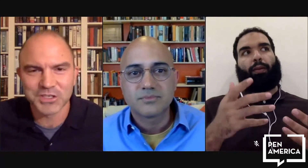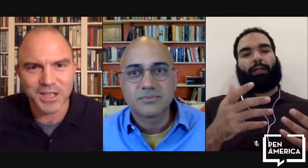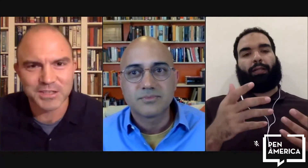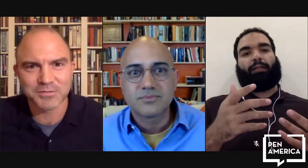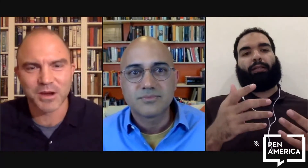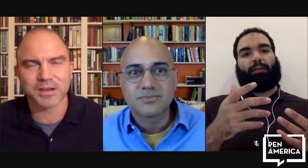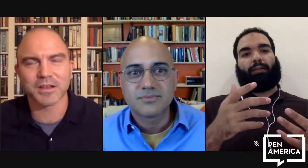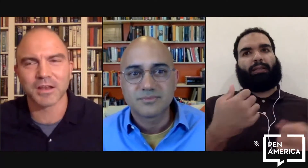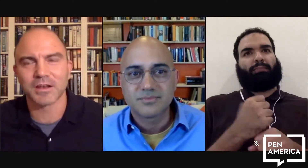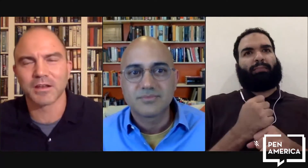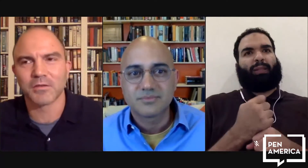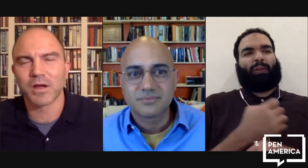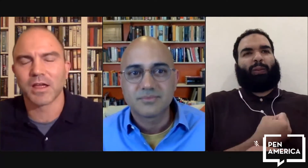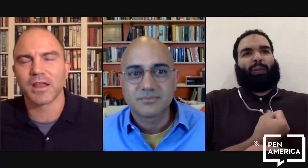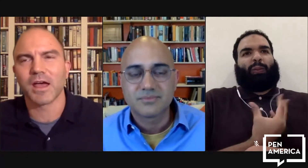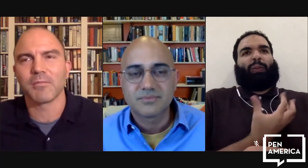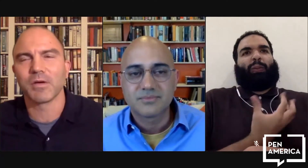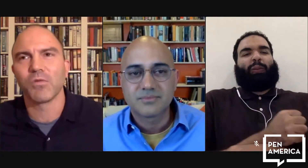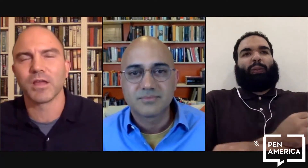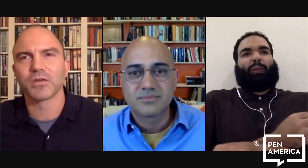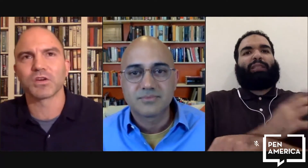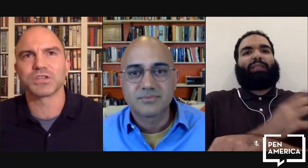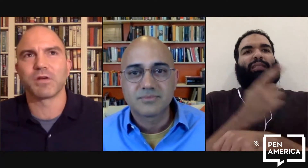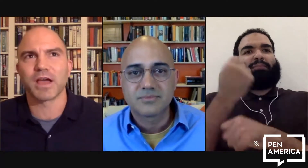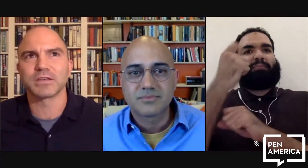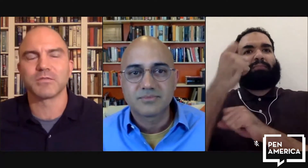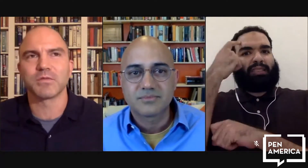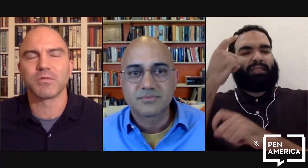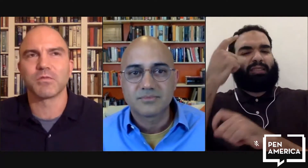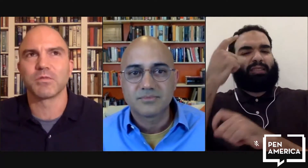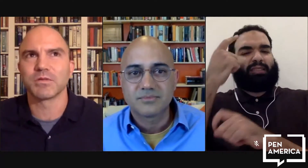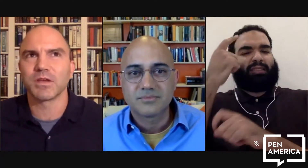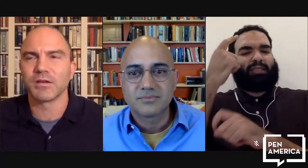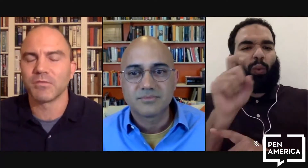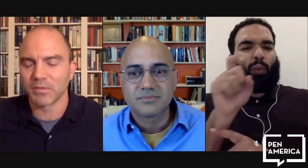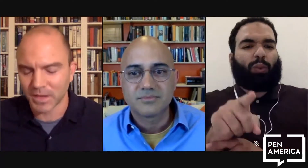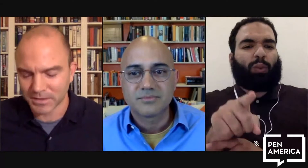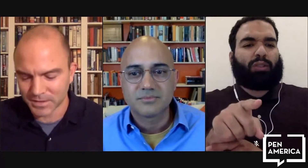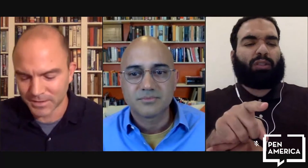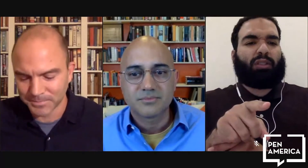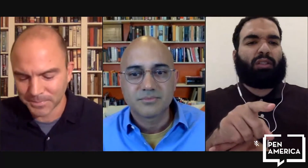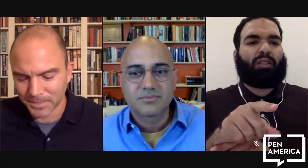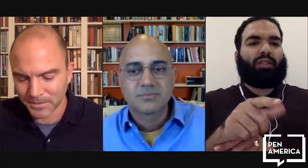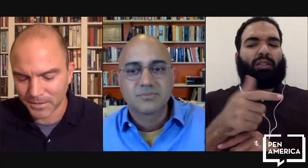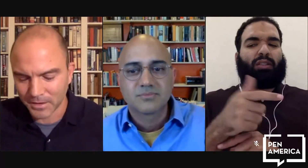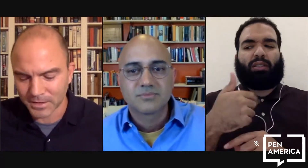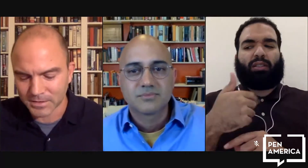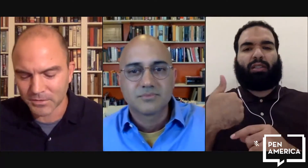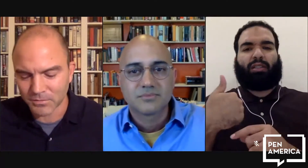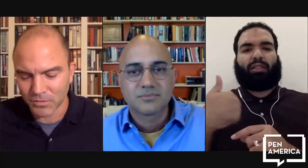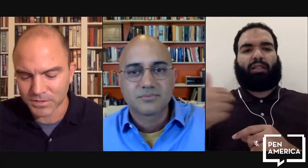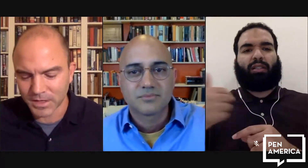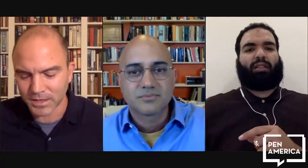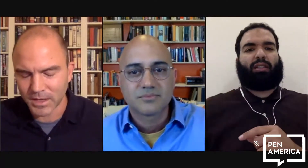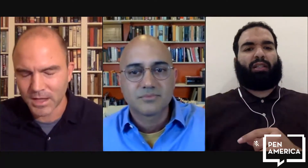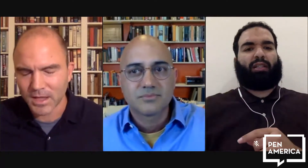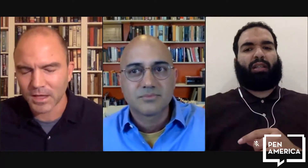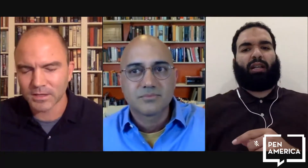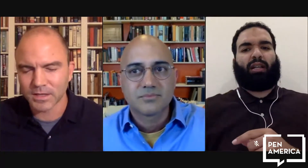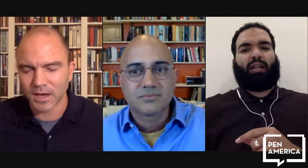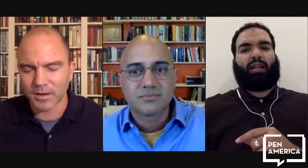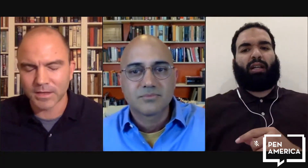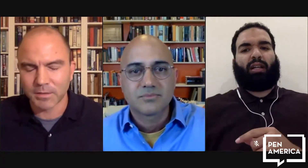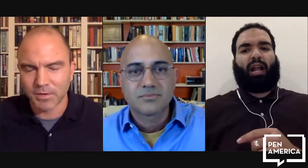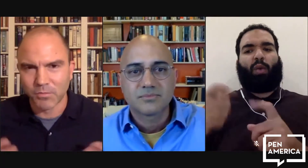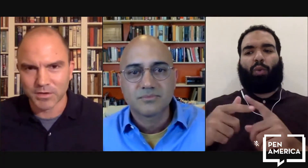chilling sense, right, in a way. But one other question I want to ask you, I know we want to get to the audience too, of course, and